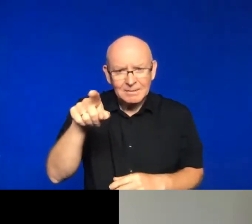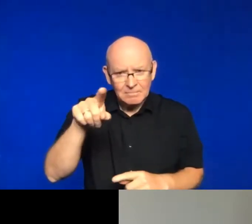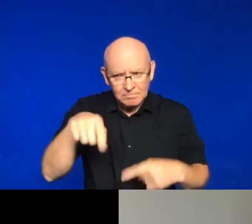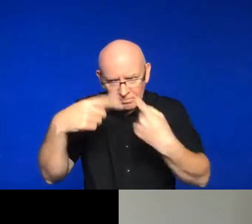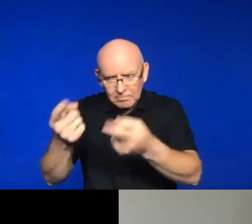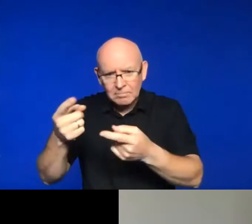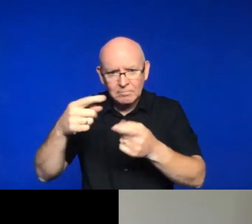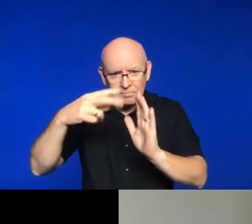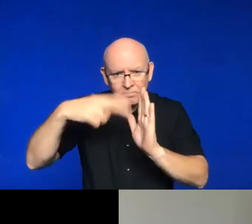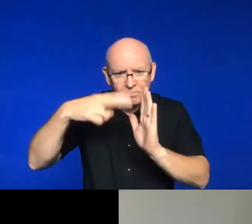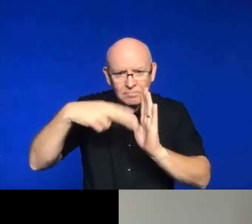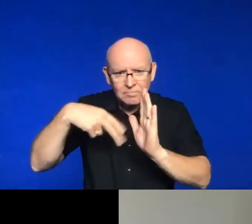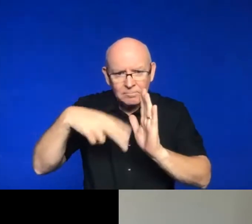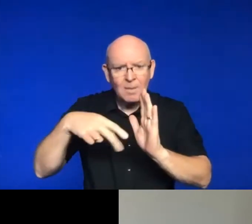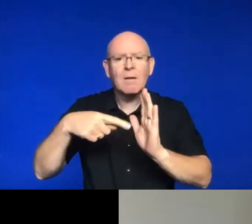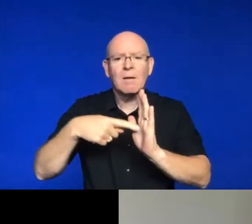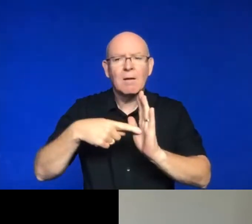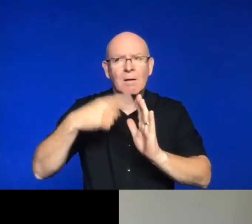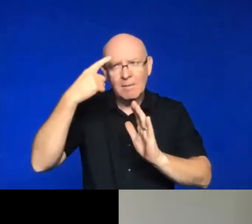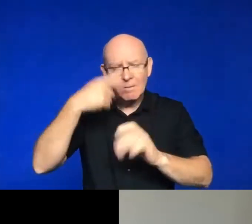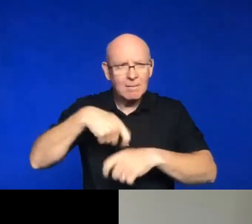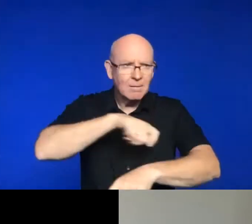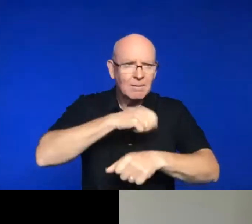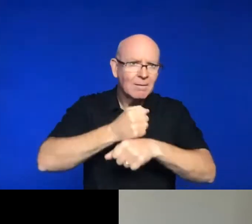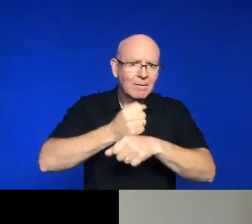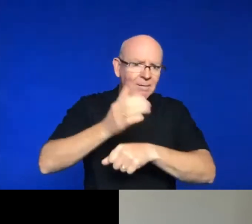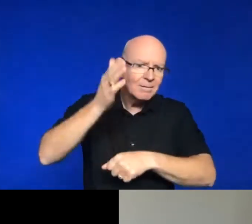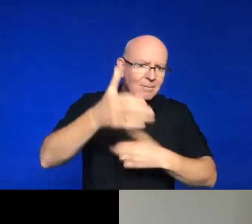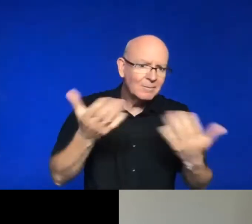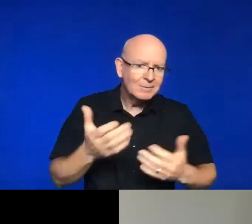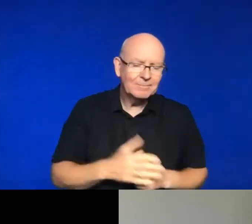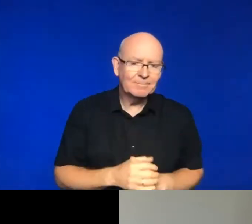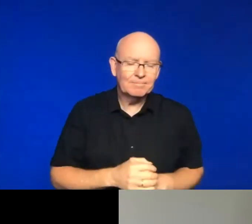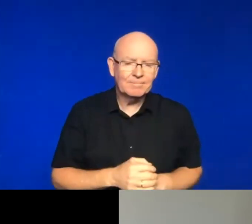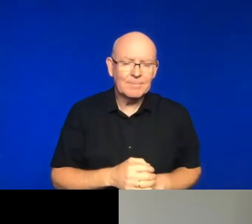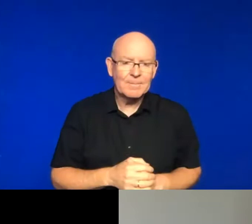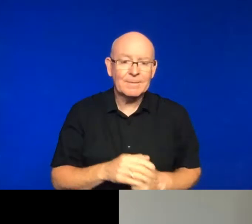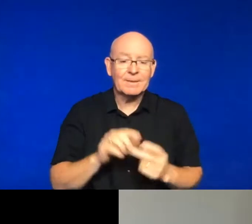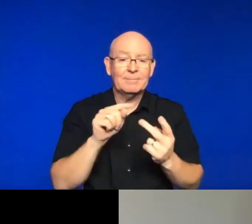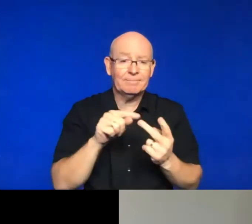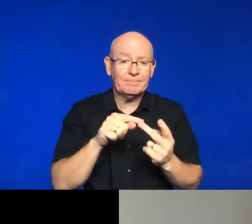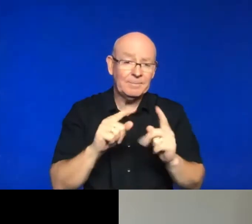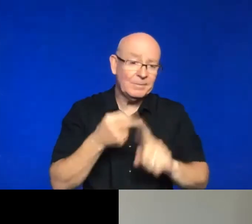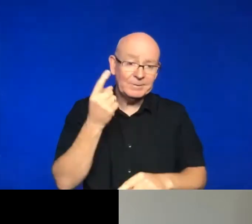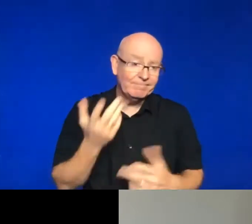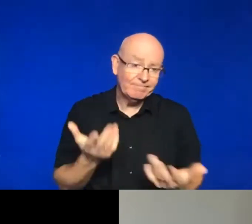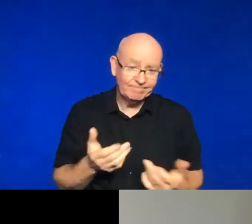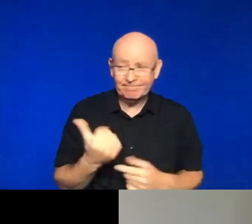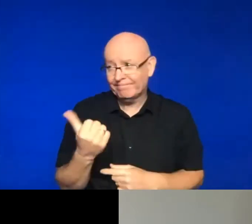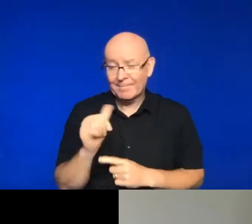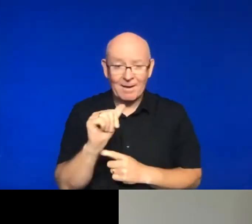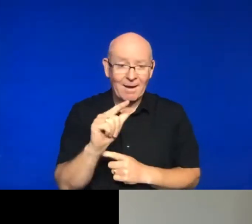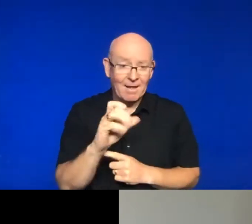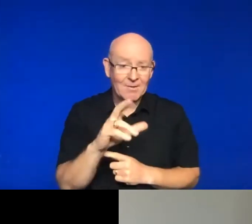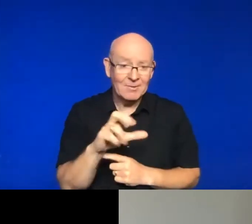The second important point that Alarcos made and is the importance of the